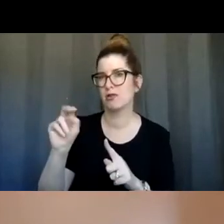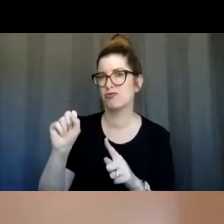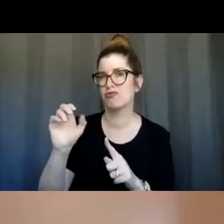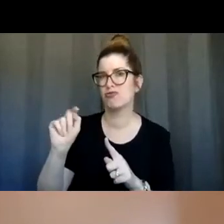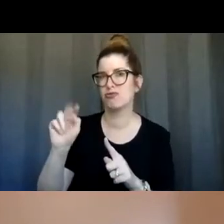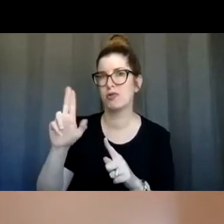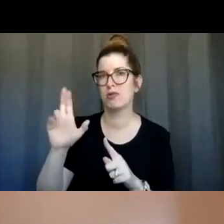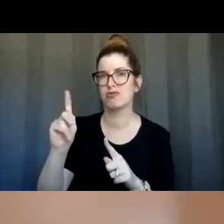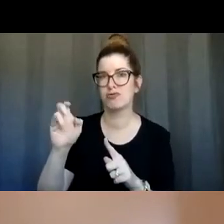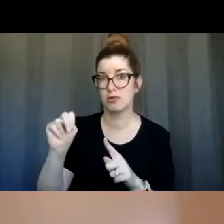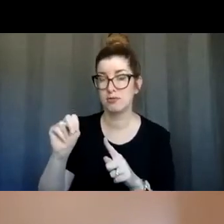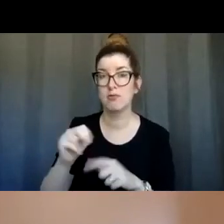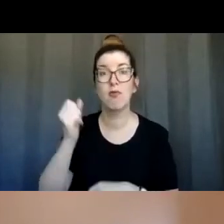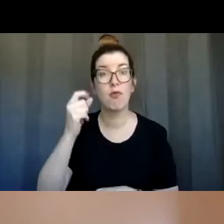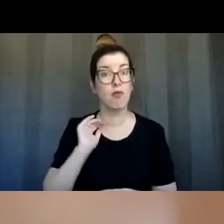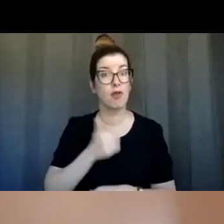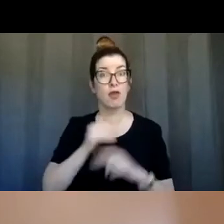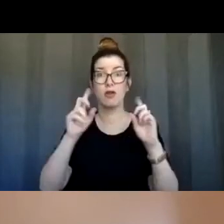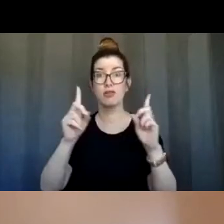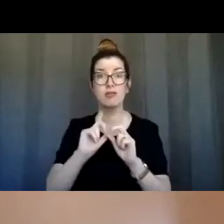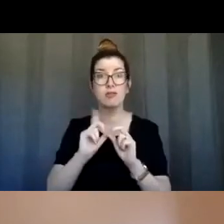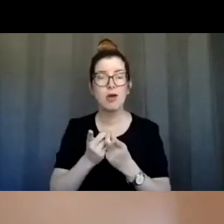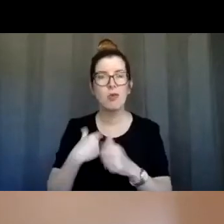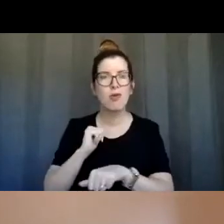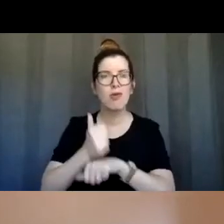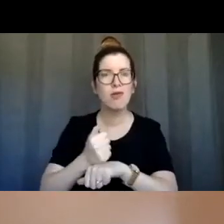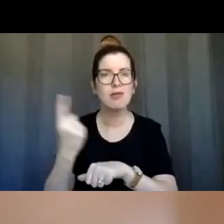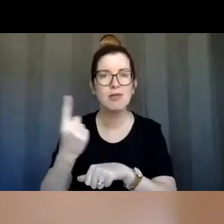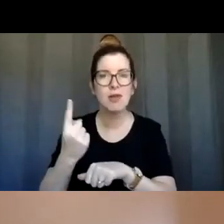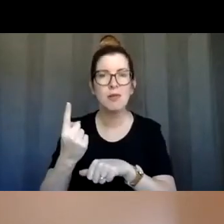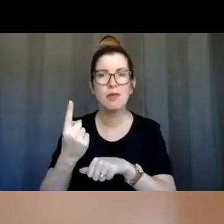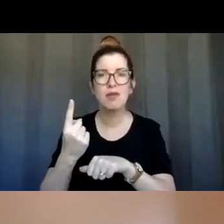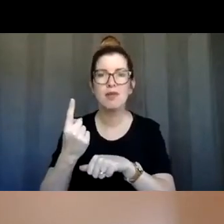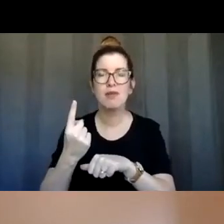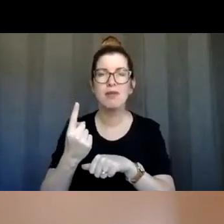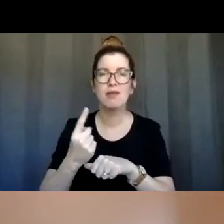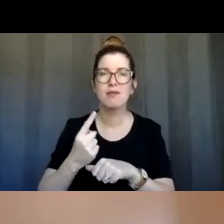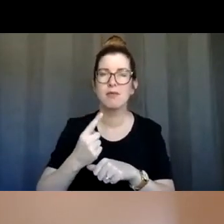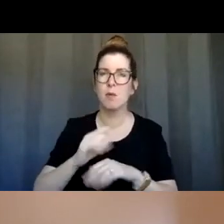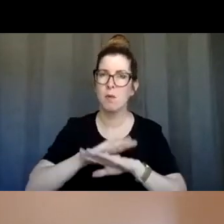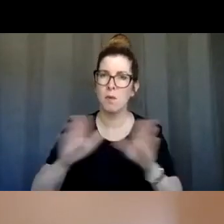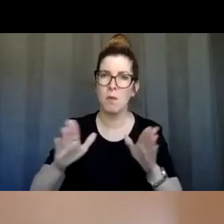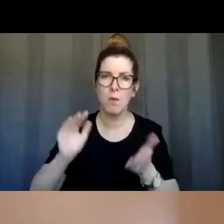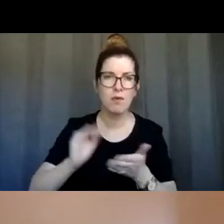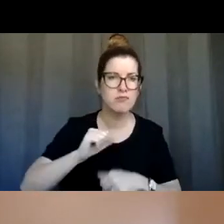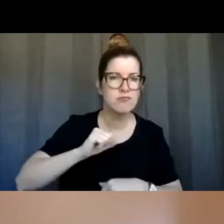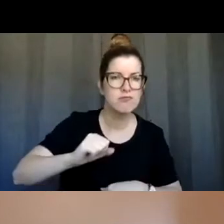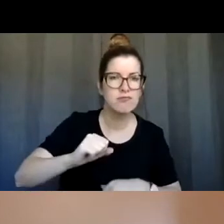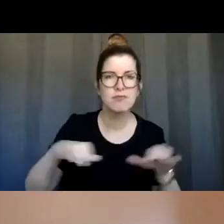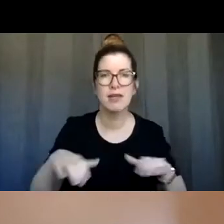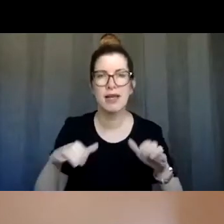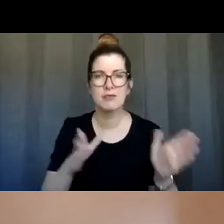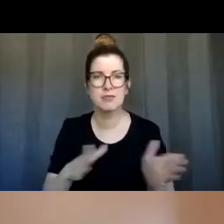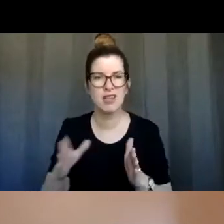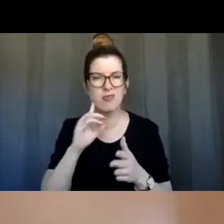the education department, we have created something called the NOLA Resistance Interactive Lesson Plan, which focuses on the